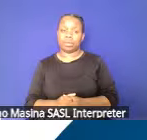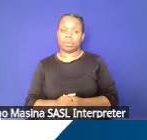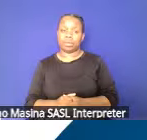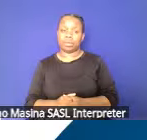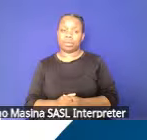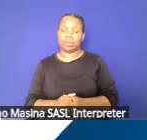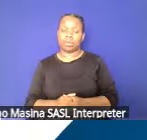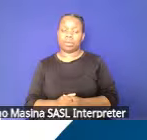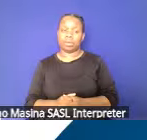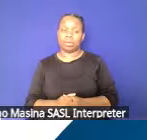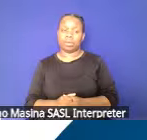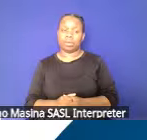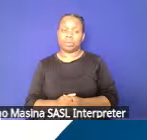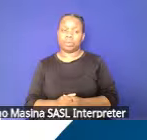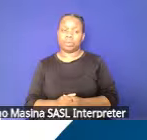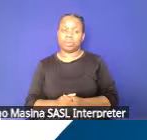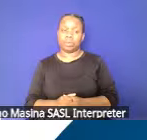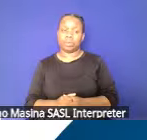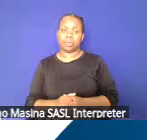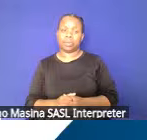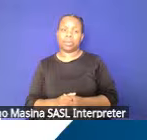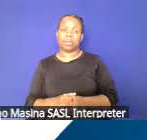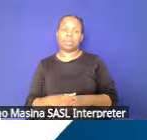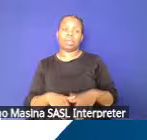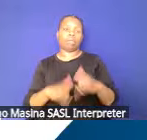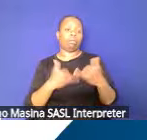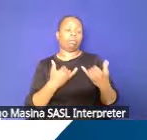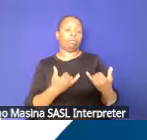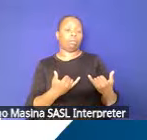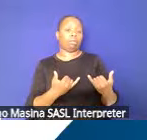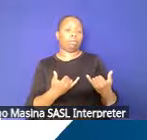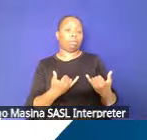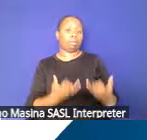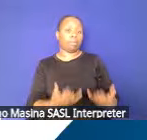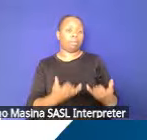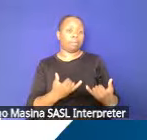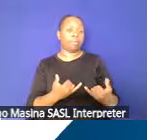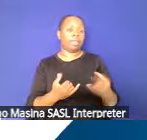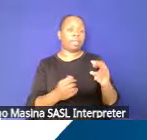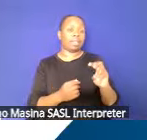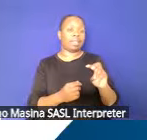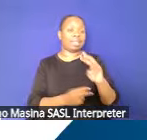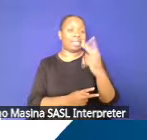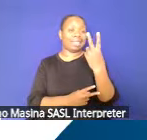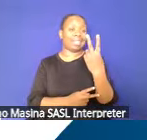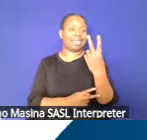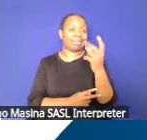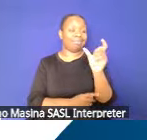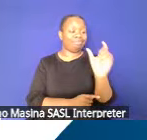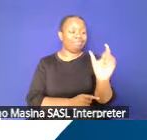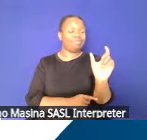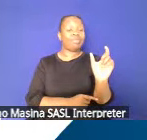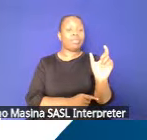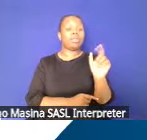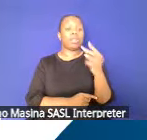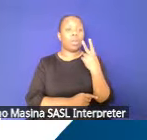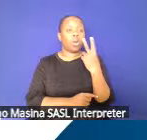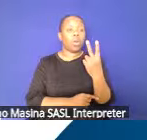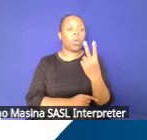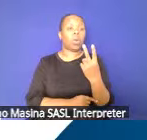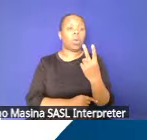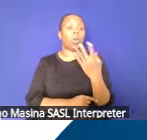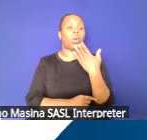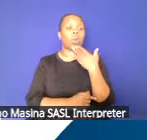Now, the second definition that we need to look at, who is a